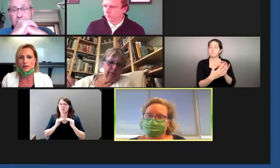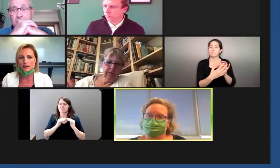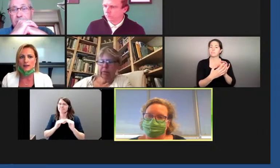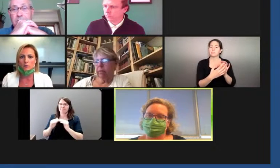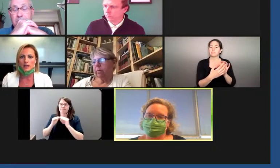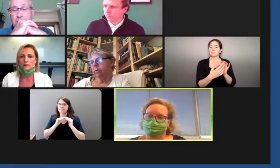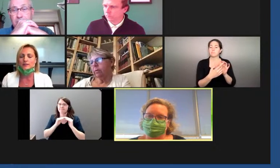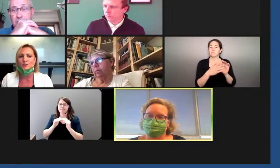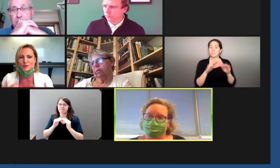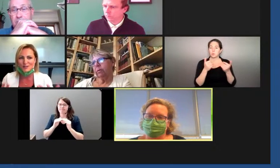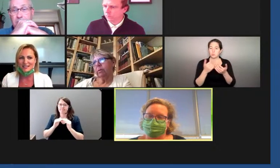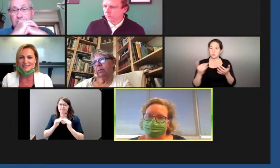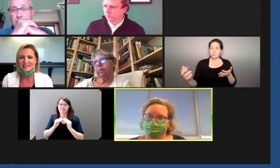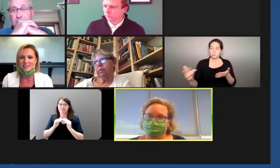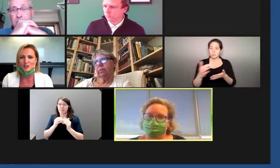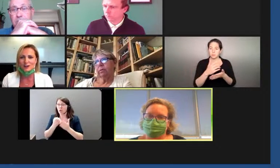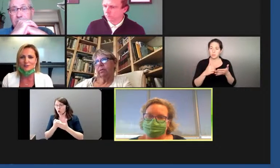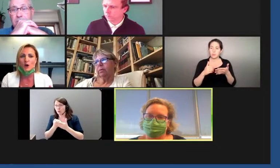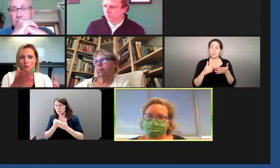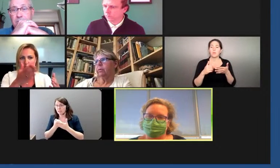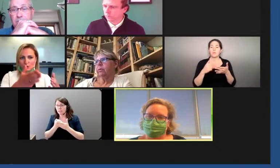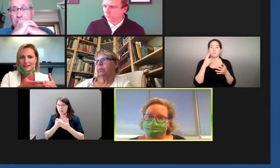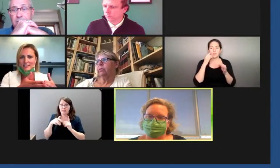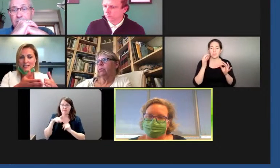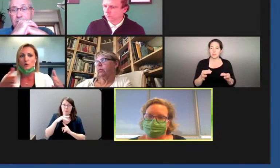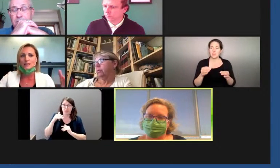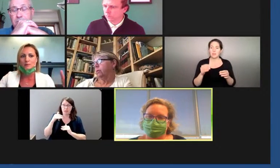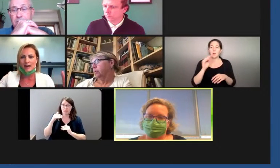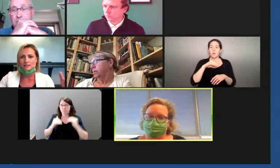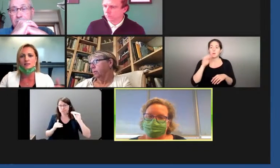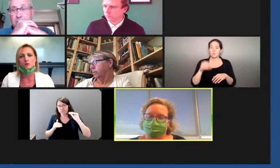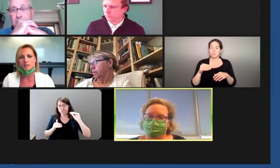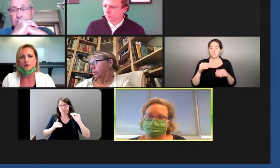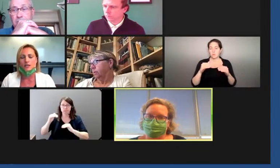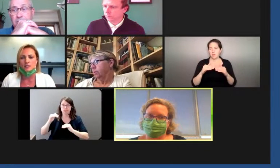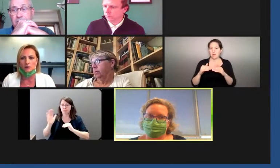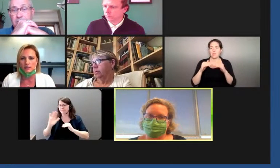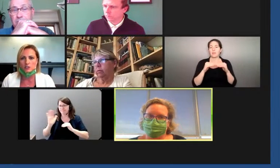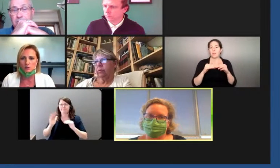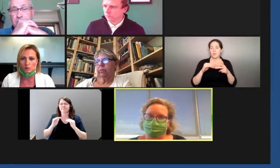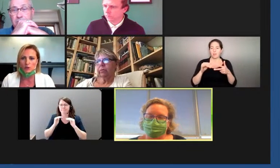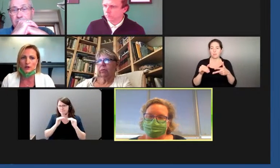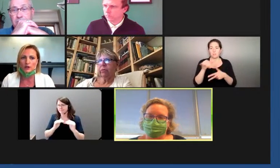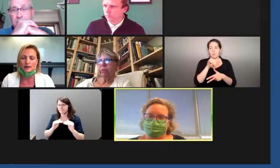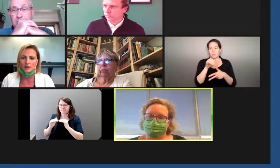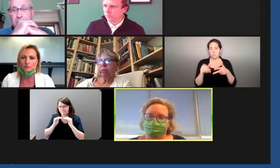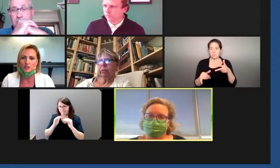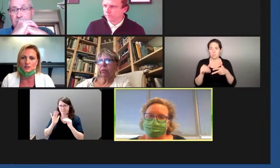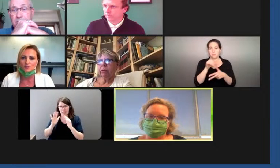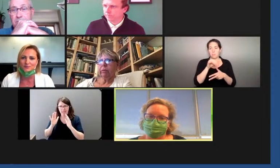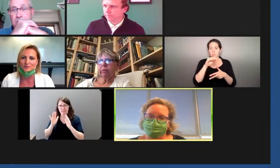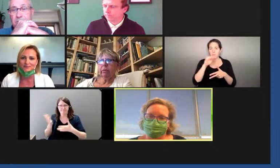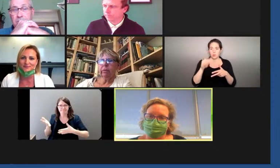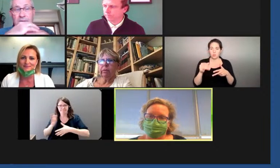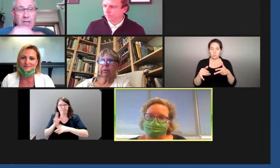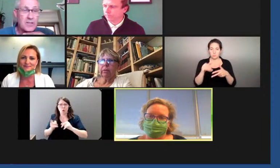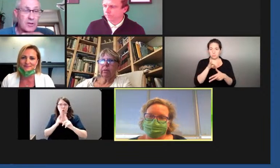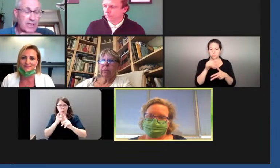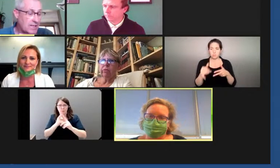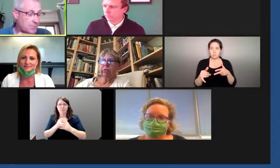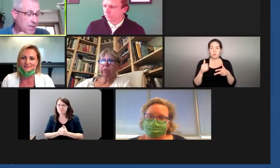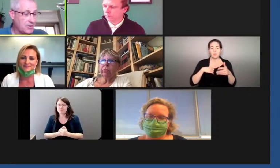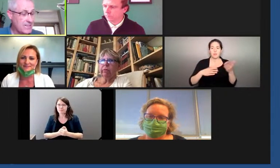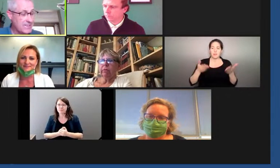So again, that we are that true sense of nature of we're trying to equally balance those different considerations when we're looking at the options.